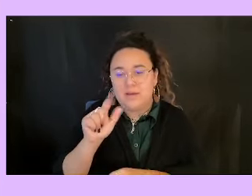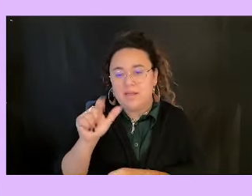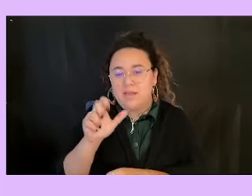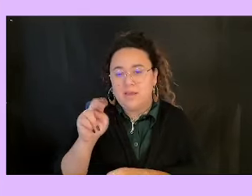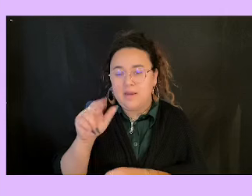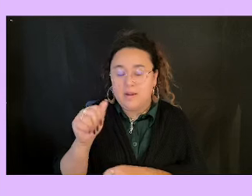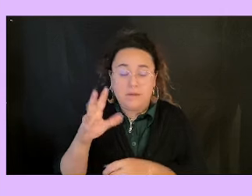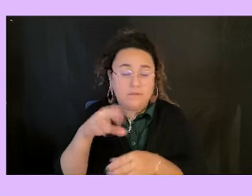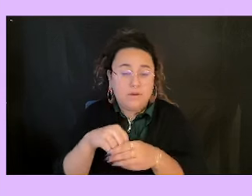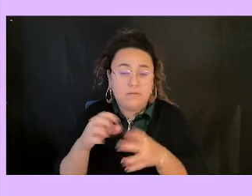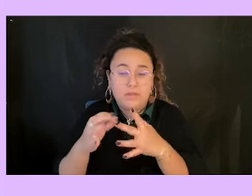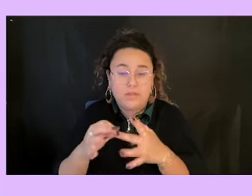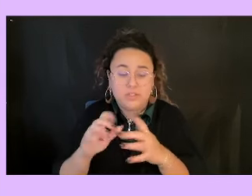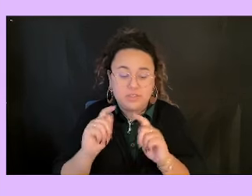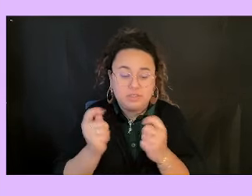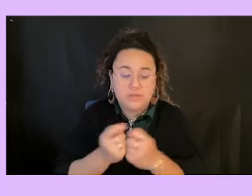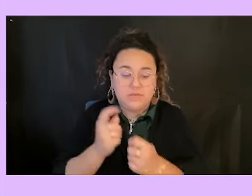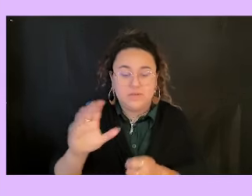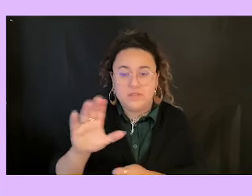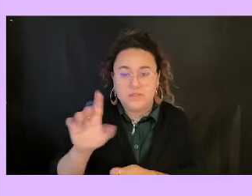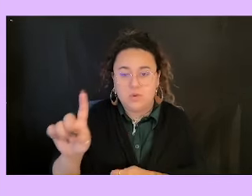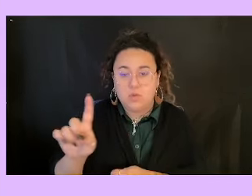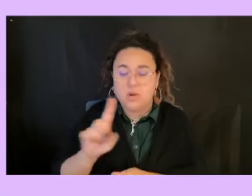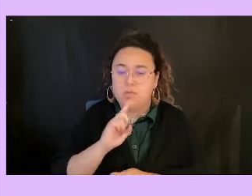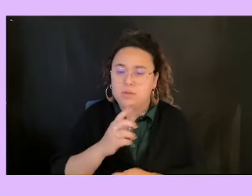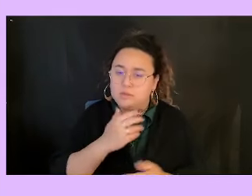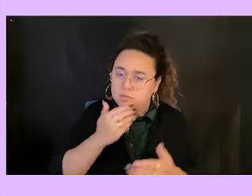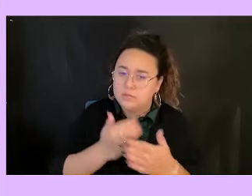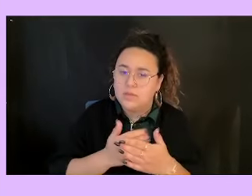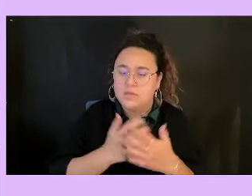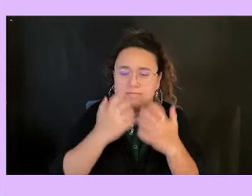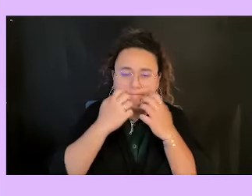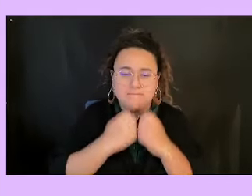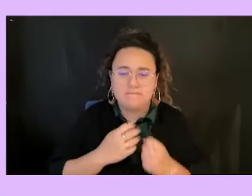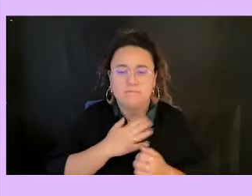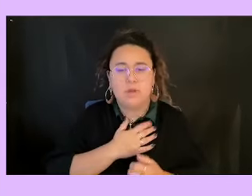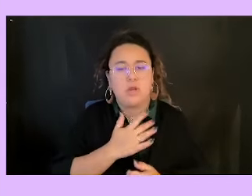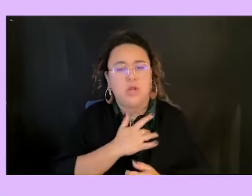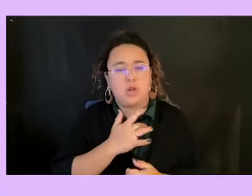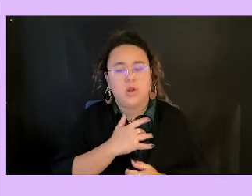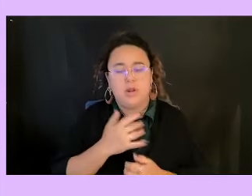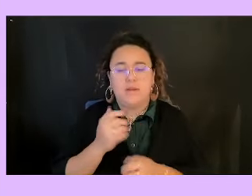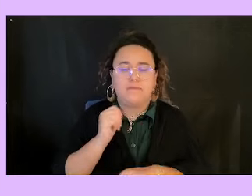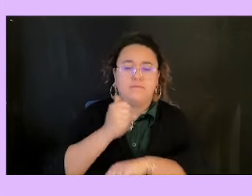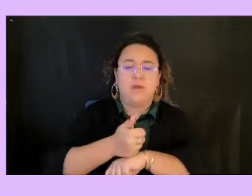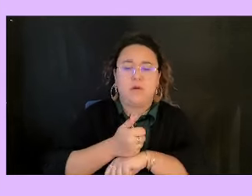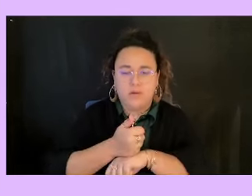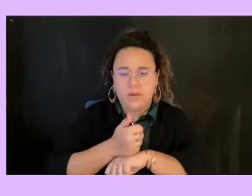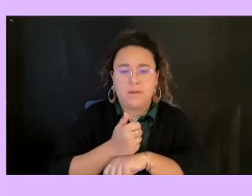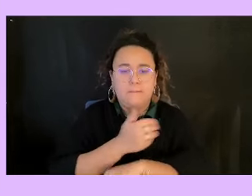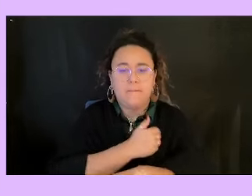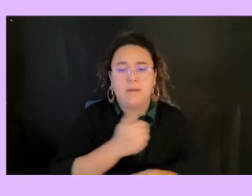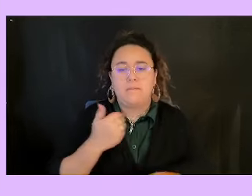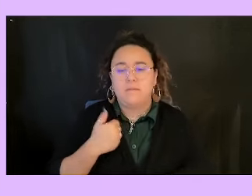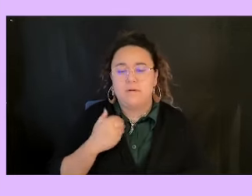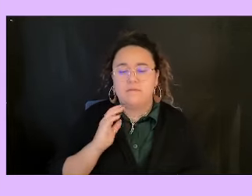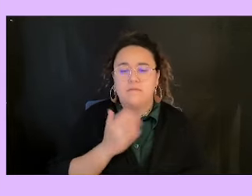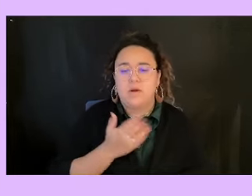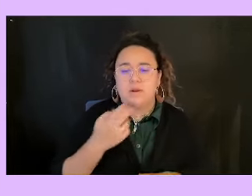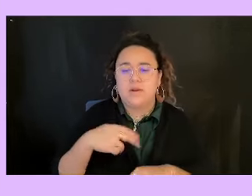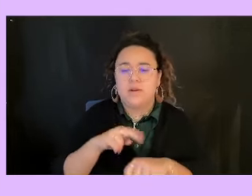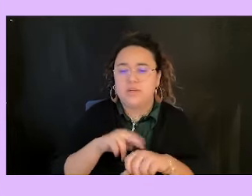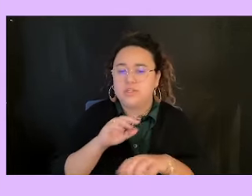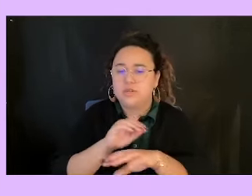team at C1, and something that's near and dear to my heart, she was a founding member of HowlRound's National Advisory Council. Alana, over